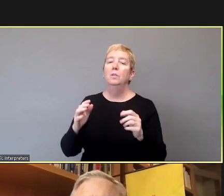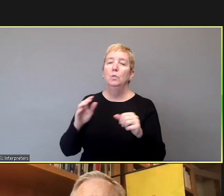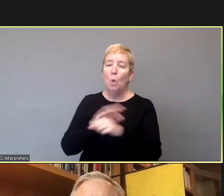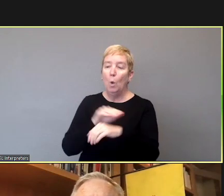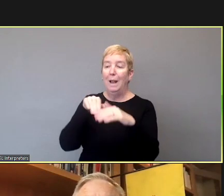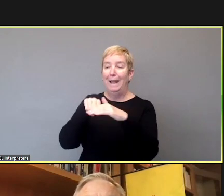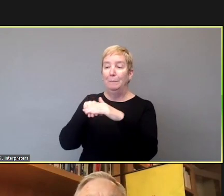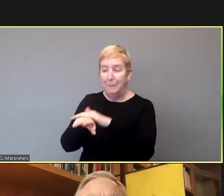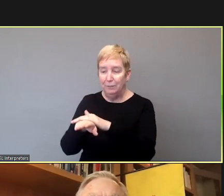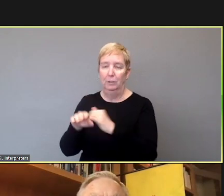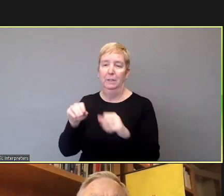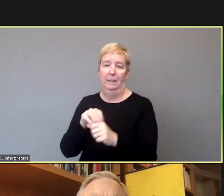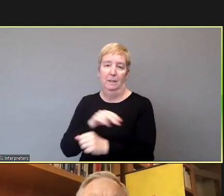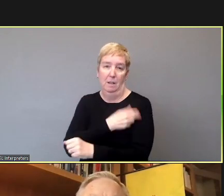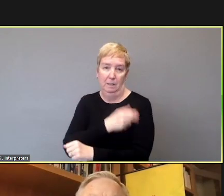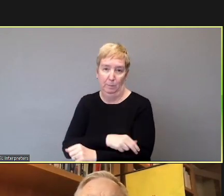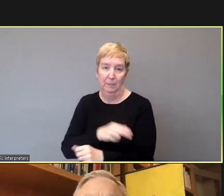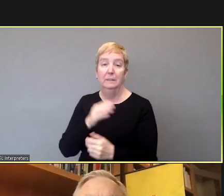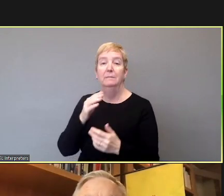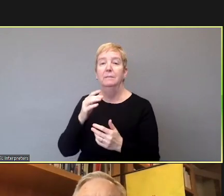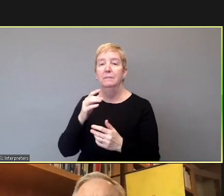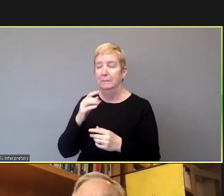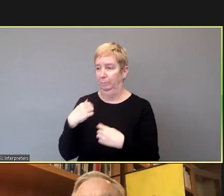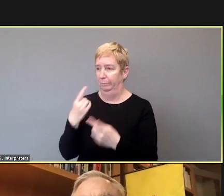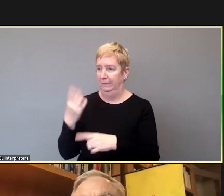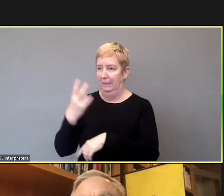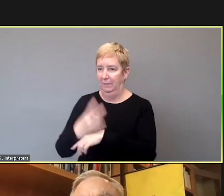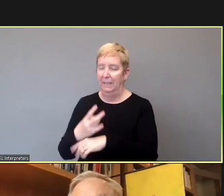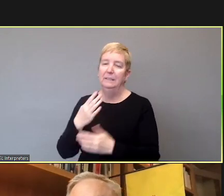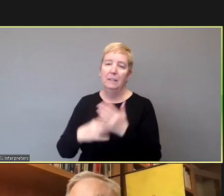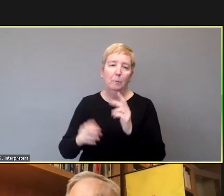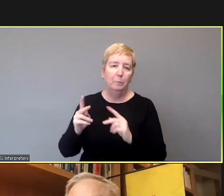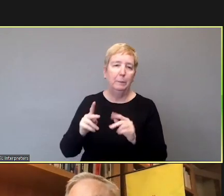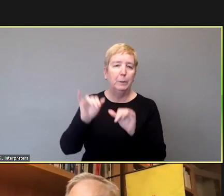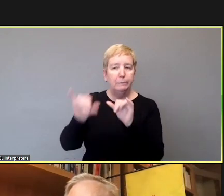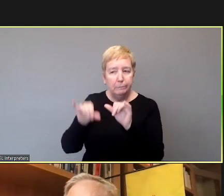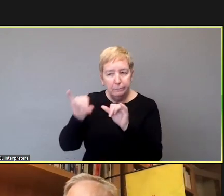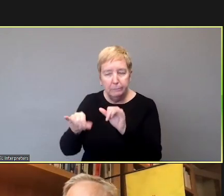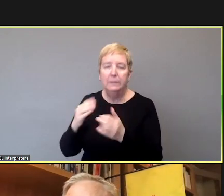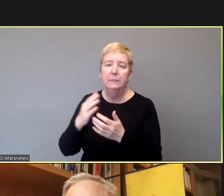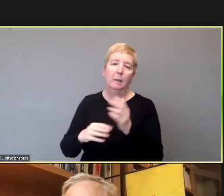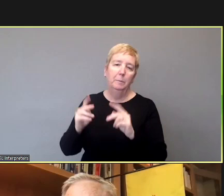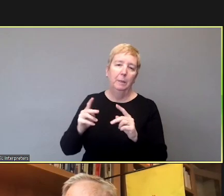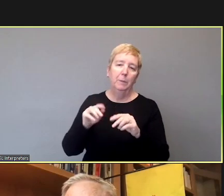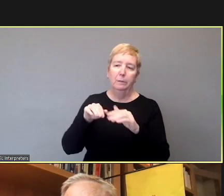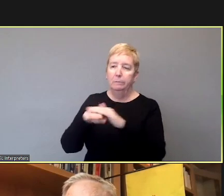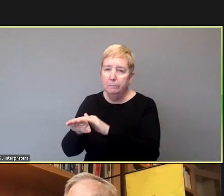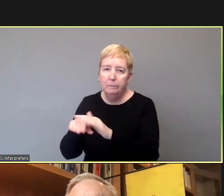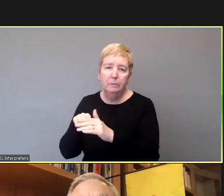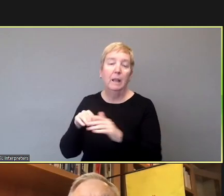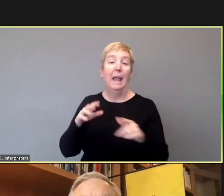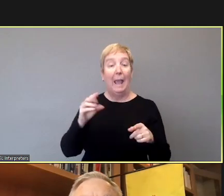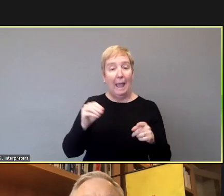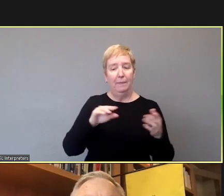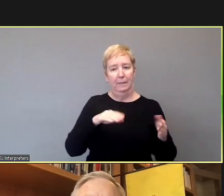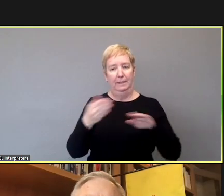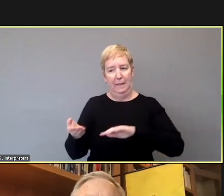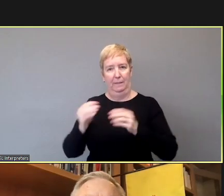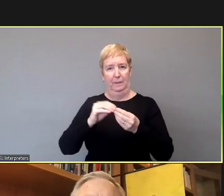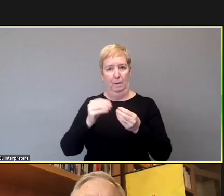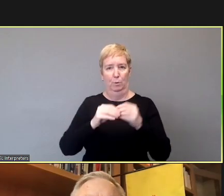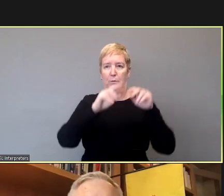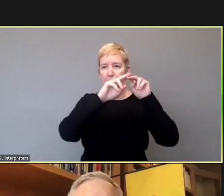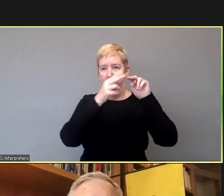some people stay longer than 7 days. And then the mortality rate in the hospitals, which is slowly coming down from, I think, a high